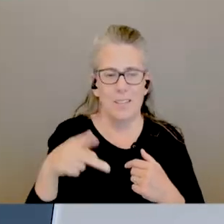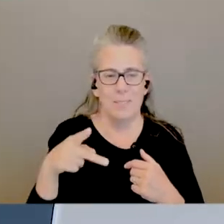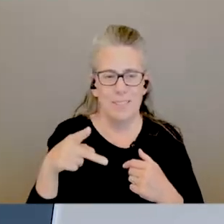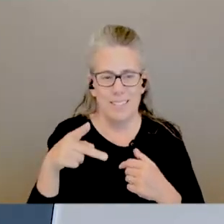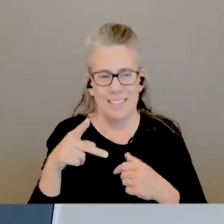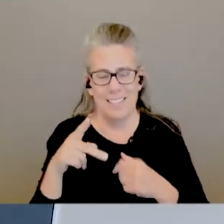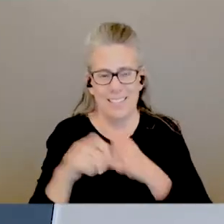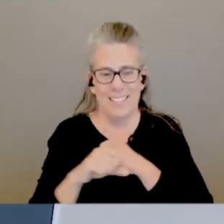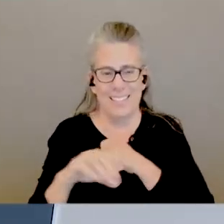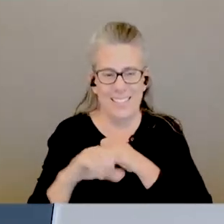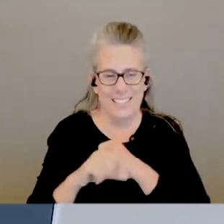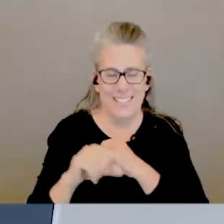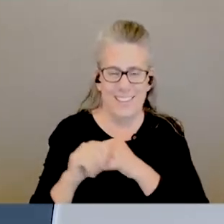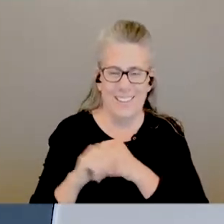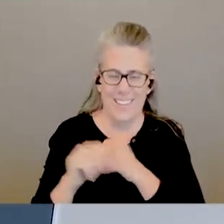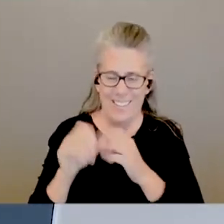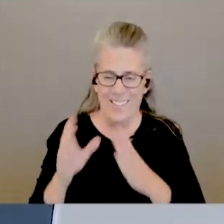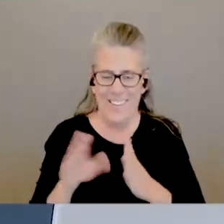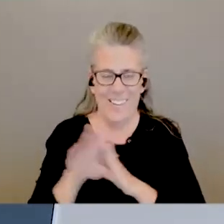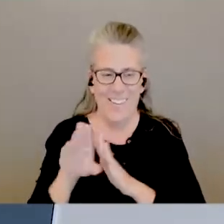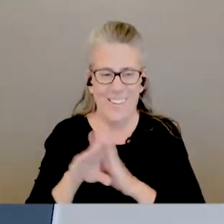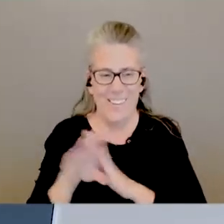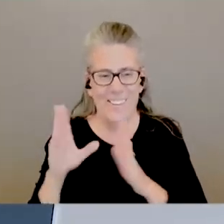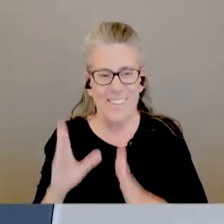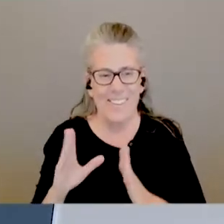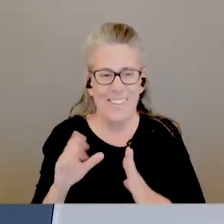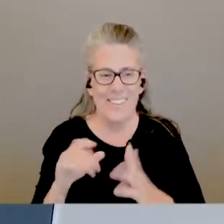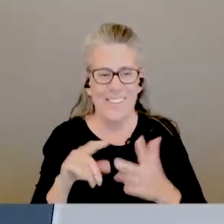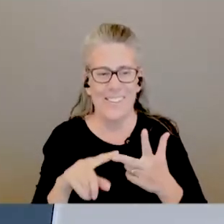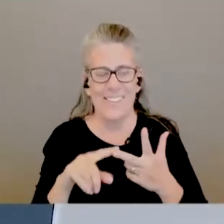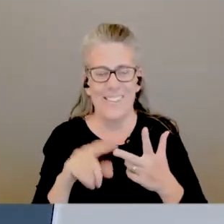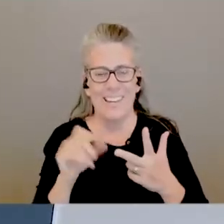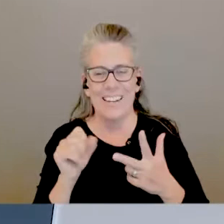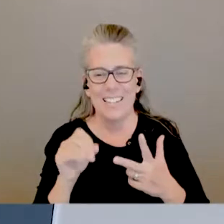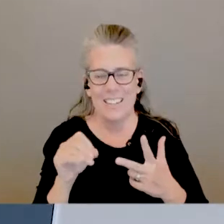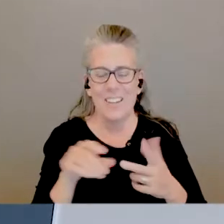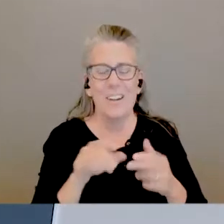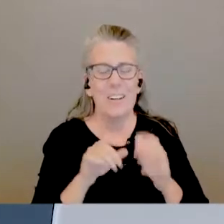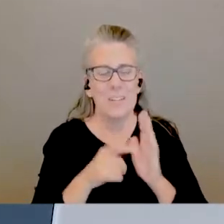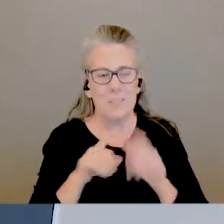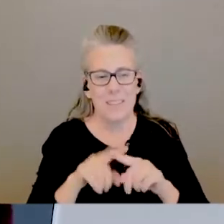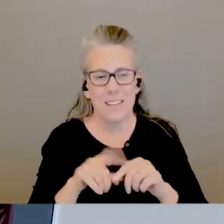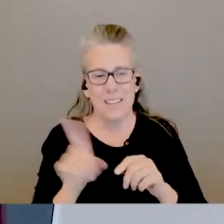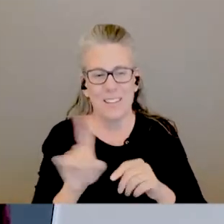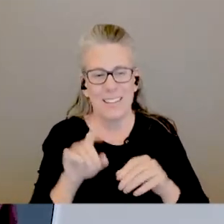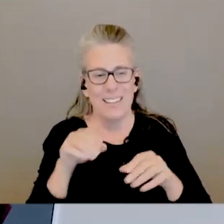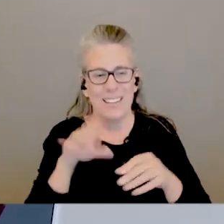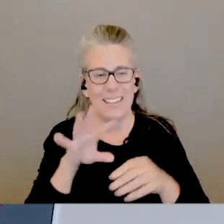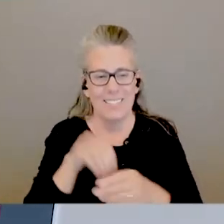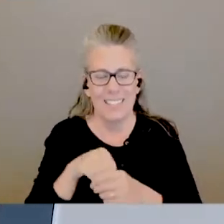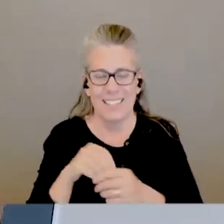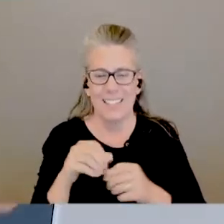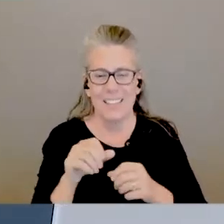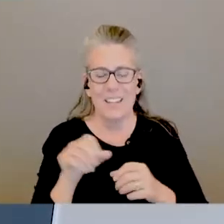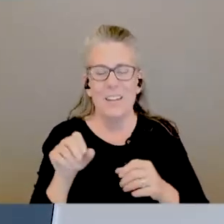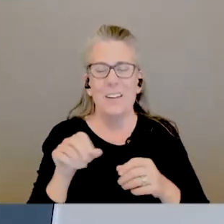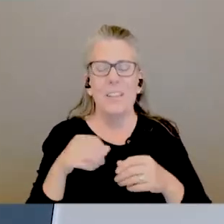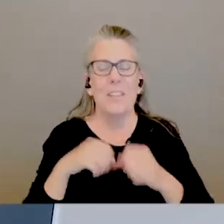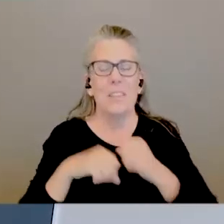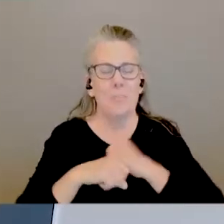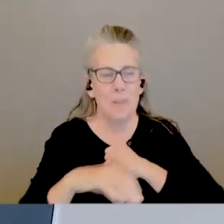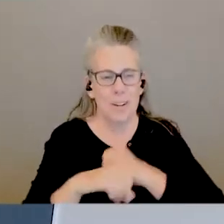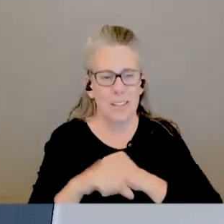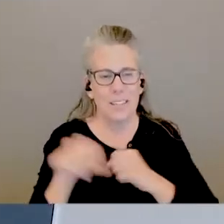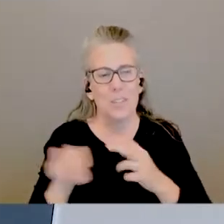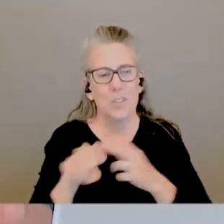help more set of advertisers depending on where they are in the marketing journey. And if you look at it in a nutshell, a very